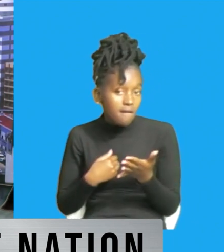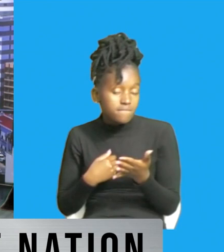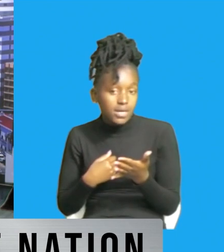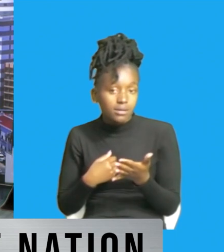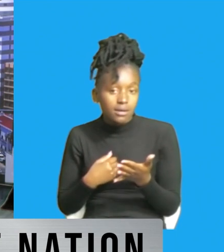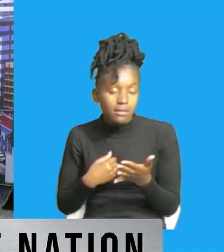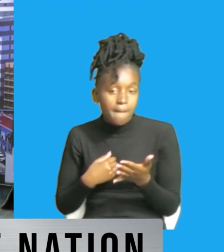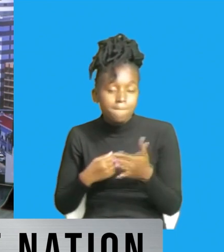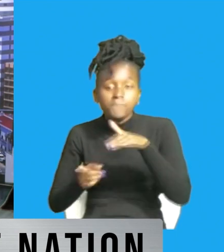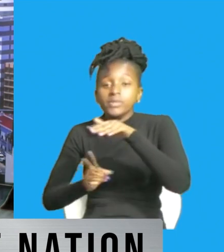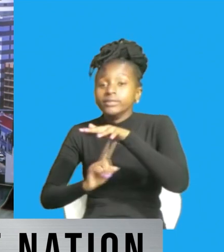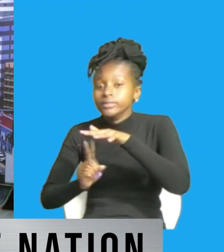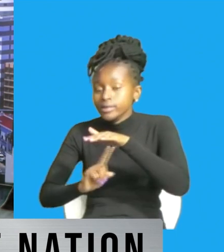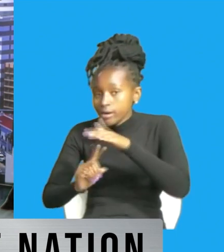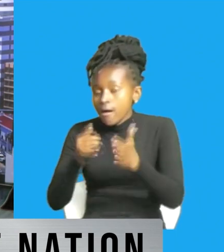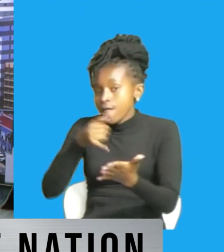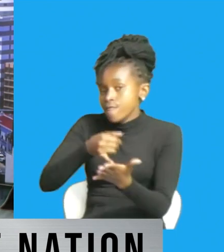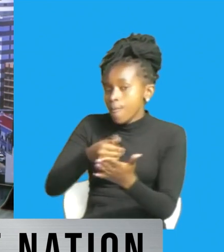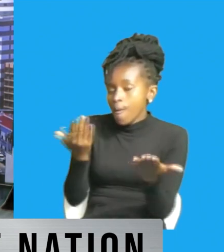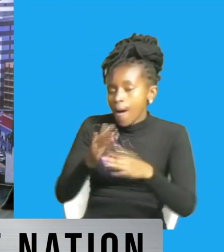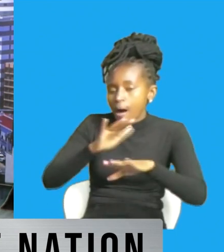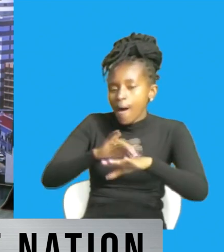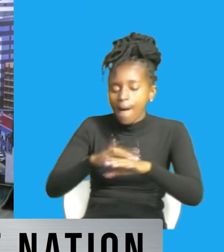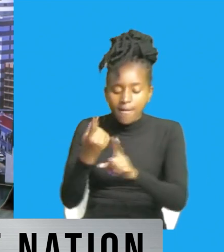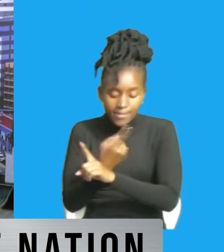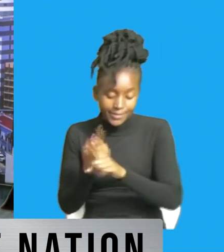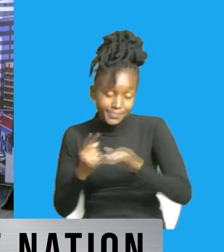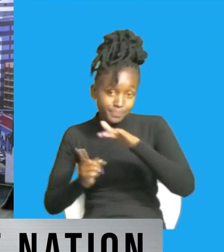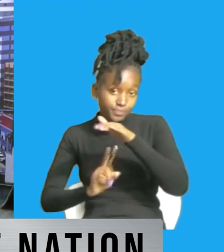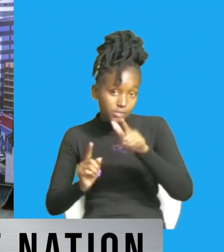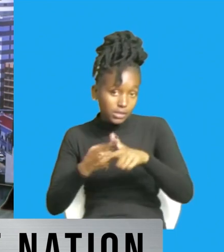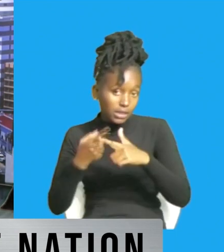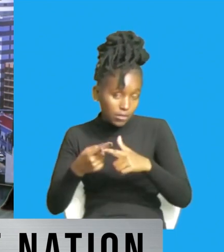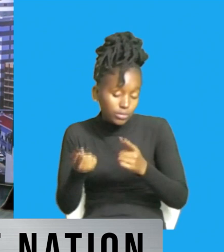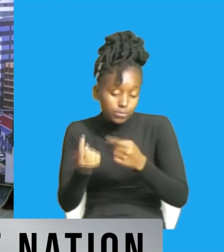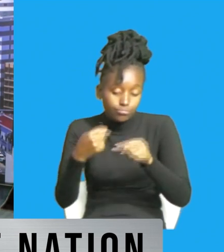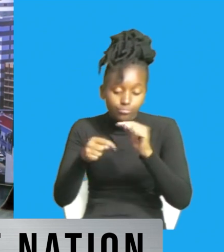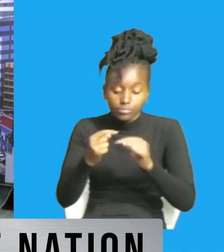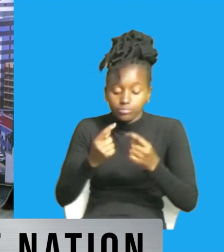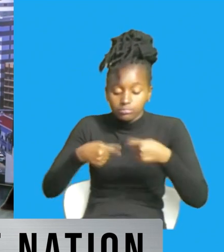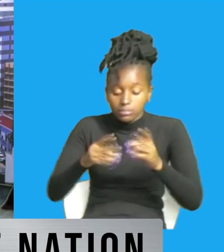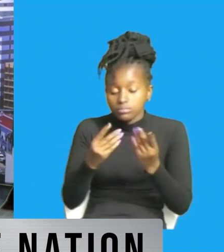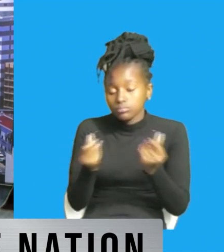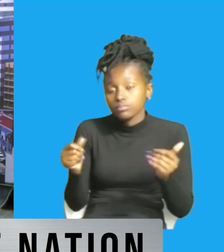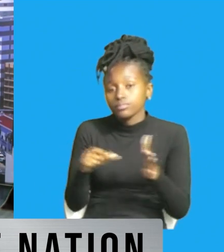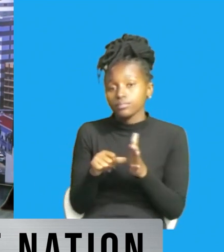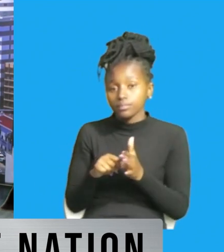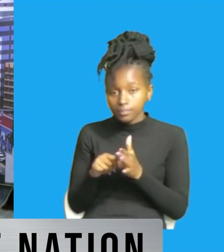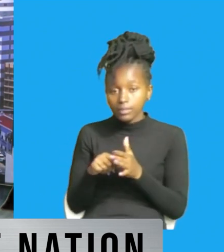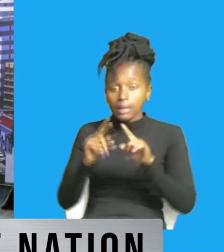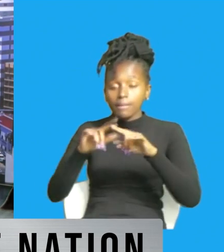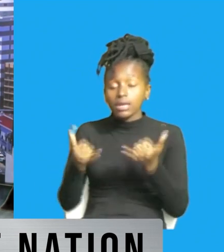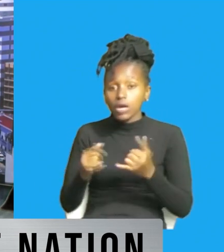ministerial engagement where several ministers are involved. Because if you are talking about pasture and you're talking about weather, climate and all this,